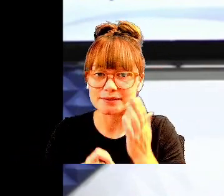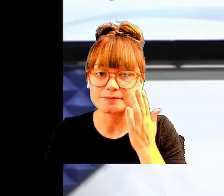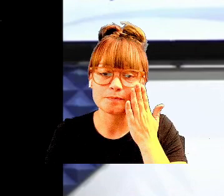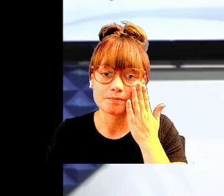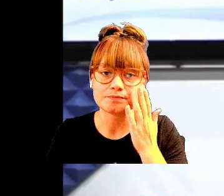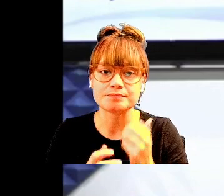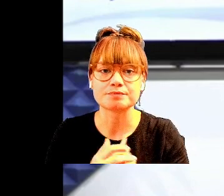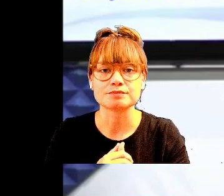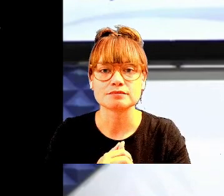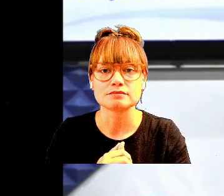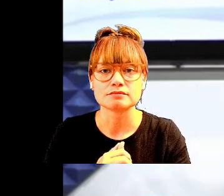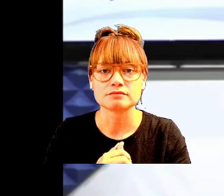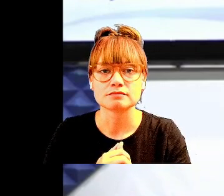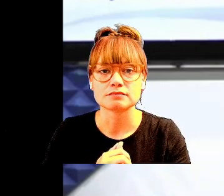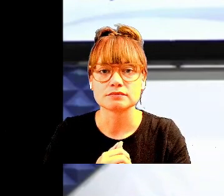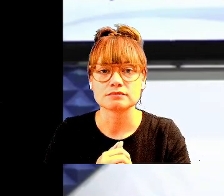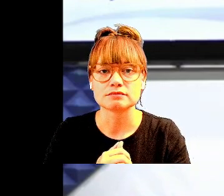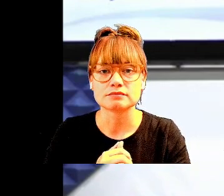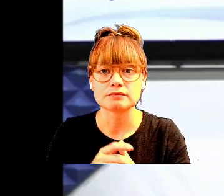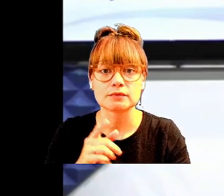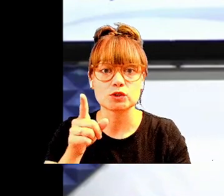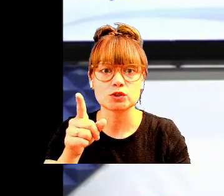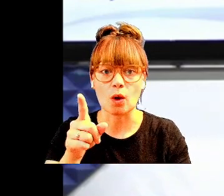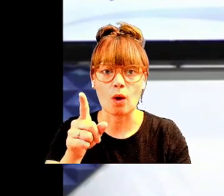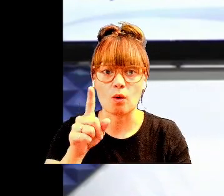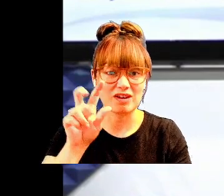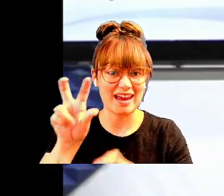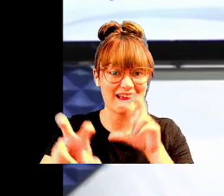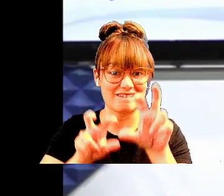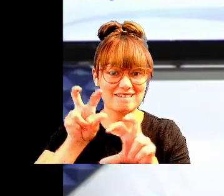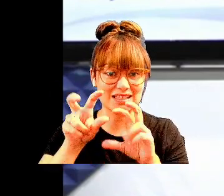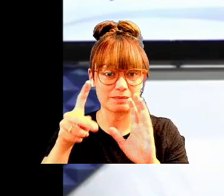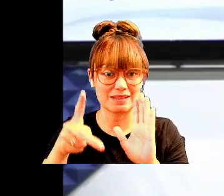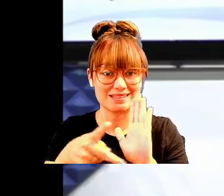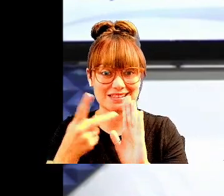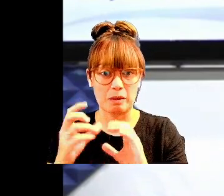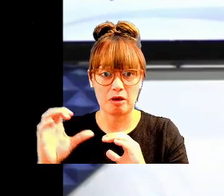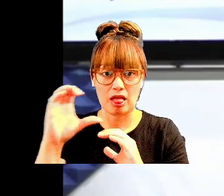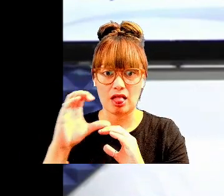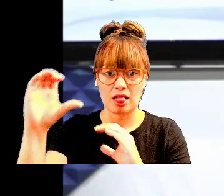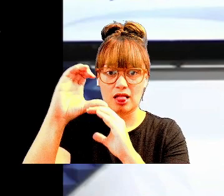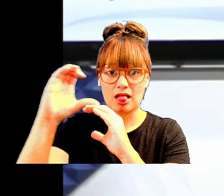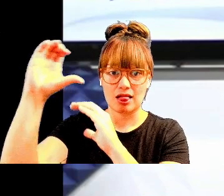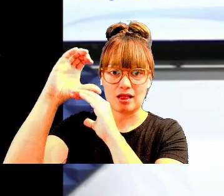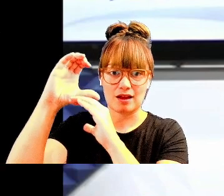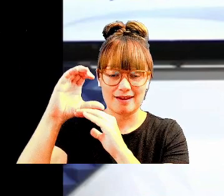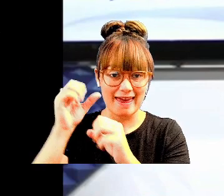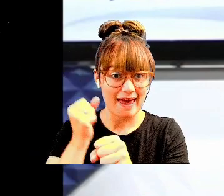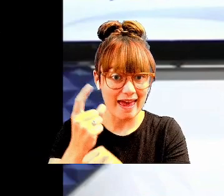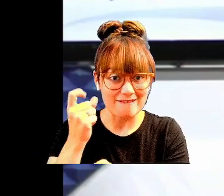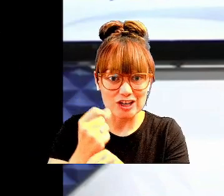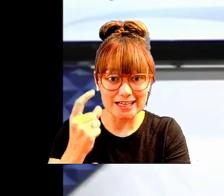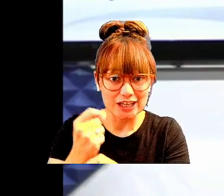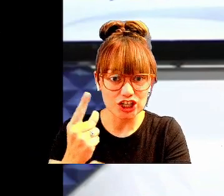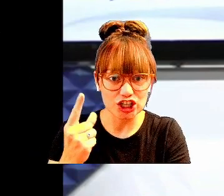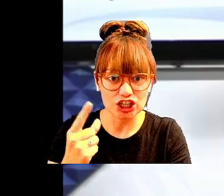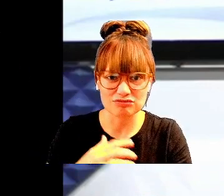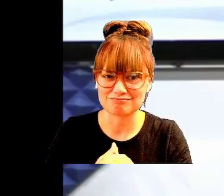Investments don't double every year. If they did, well, we'd all be very rich people.